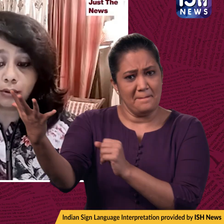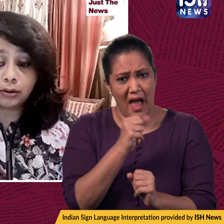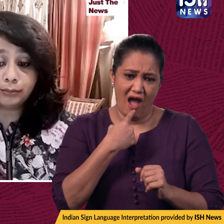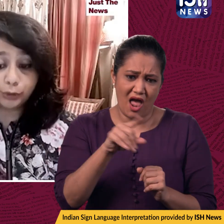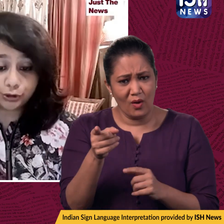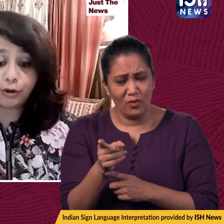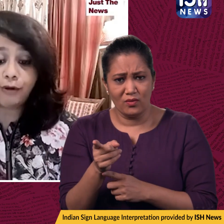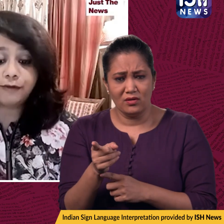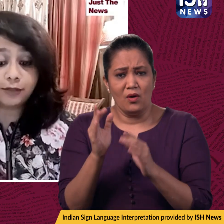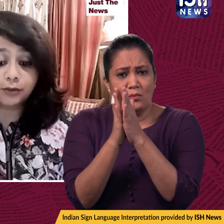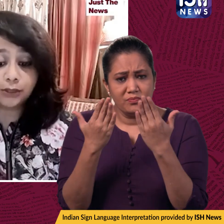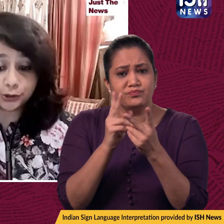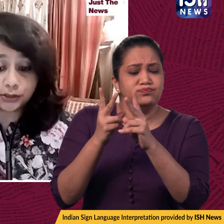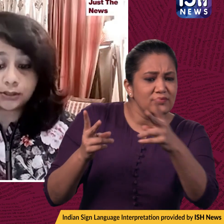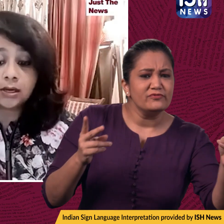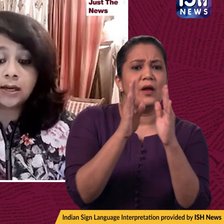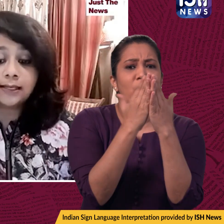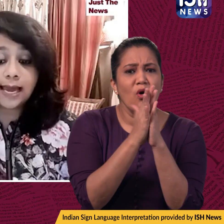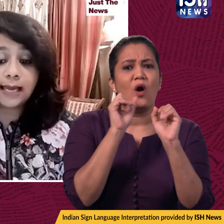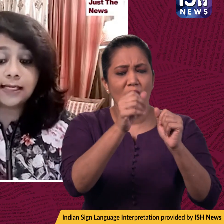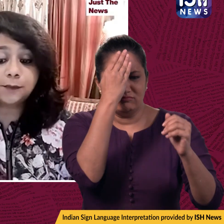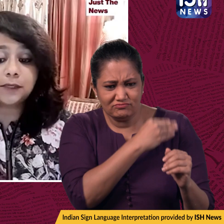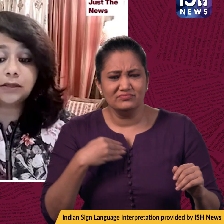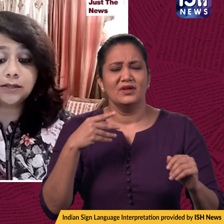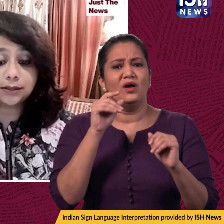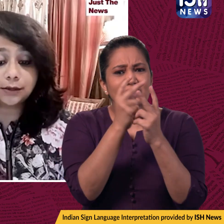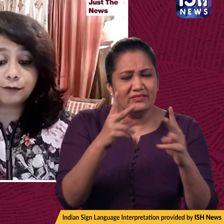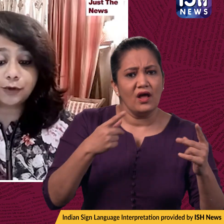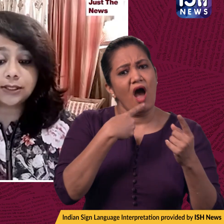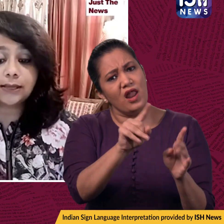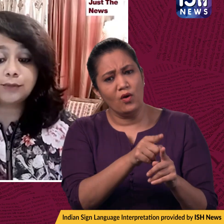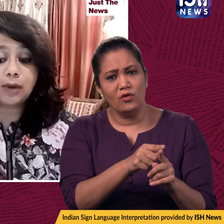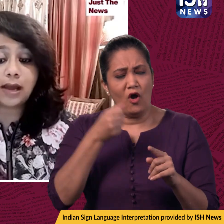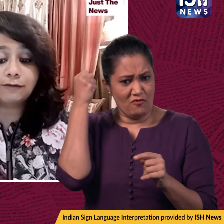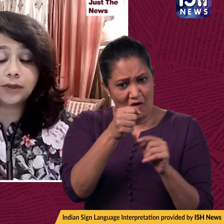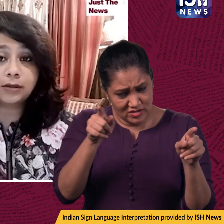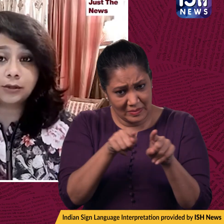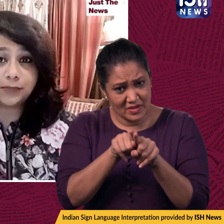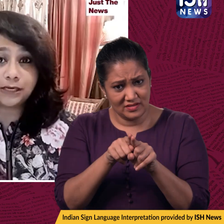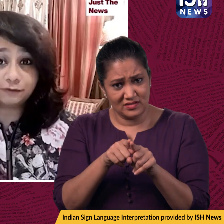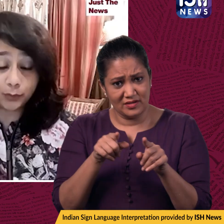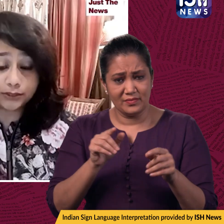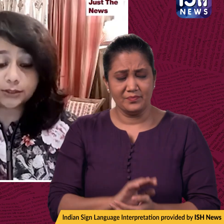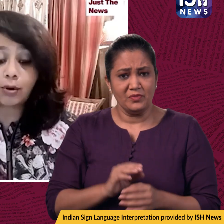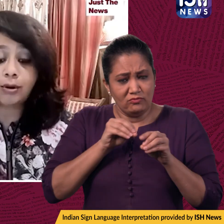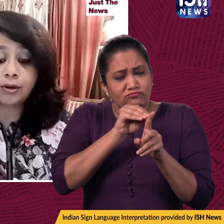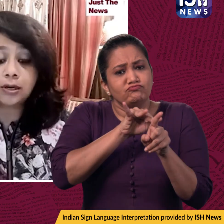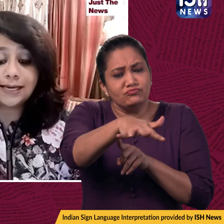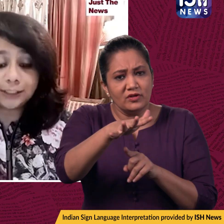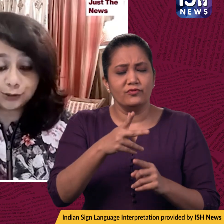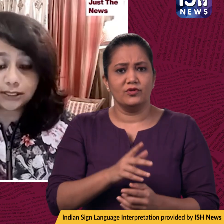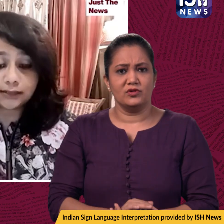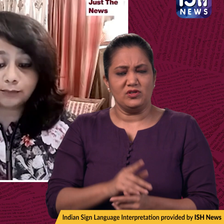or books of other religion, can it be considered forcing them to have to be influenced